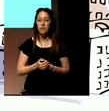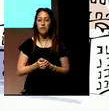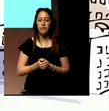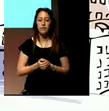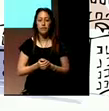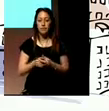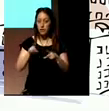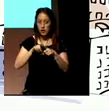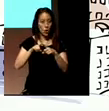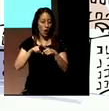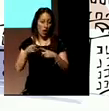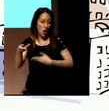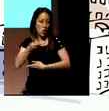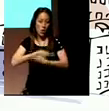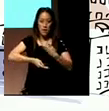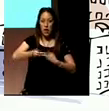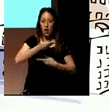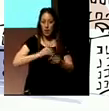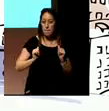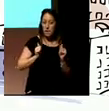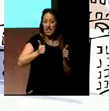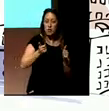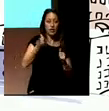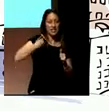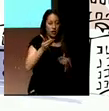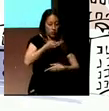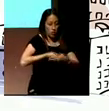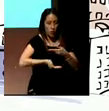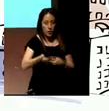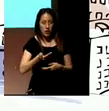maintenance has to be thought about at the outset as well too, because to continue it